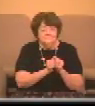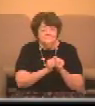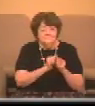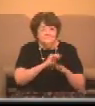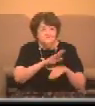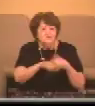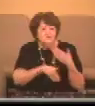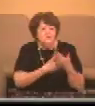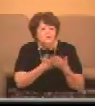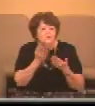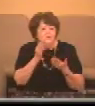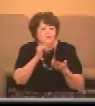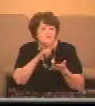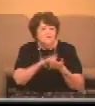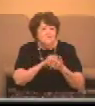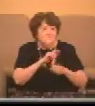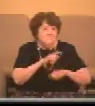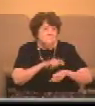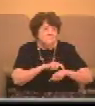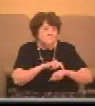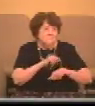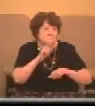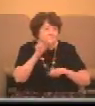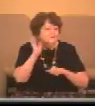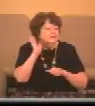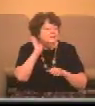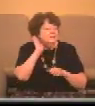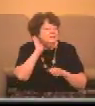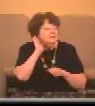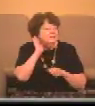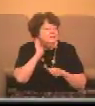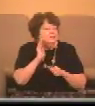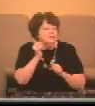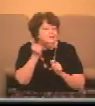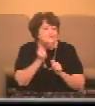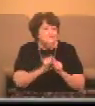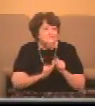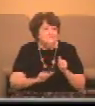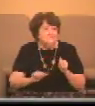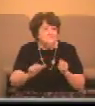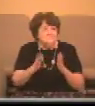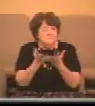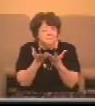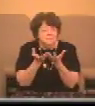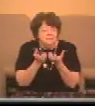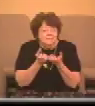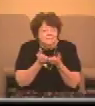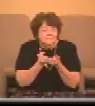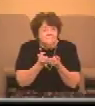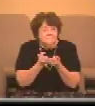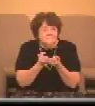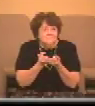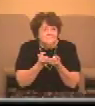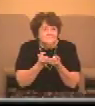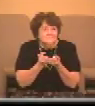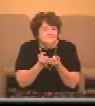And all the while you hear each desperate